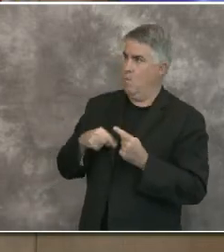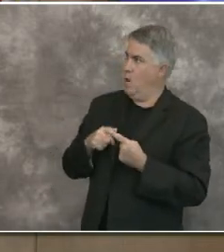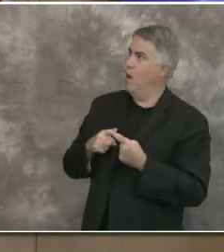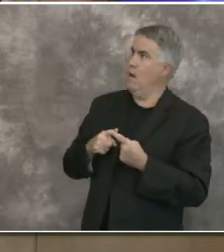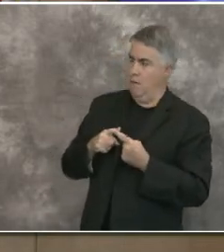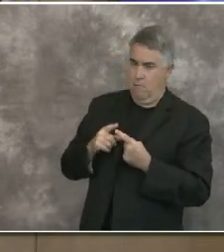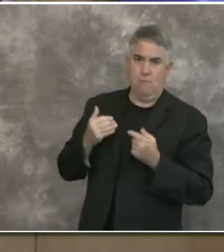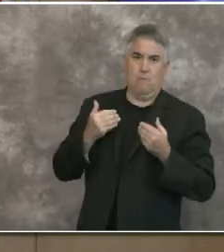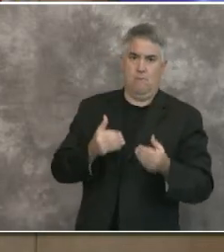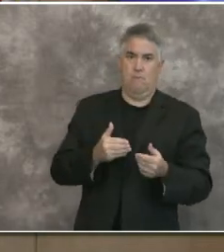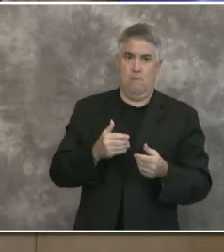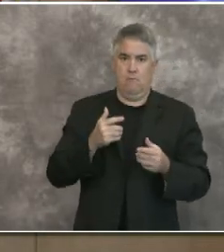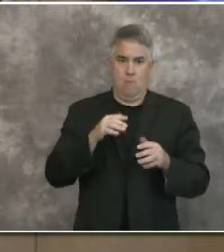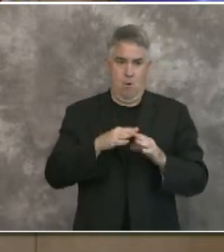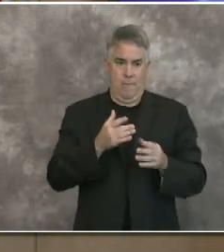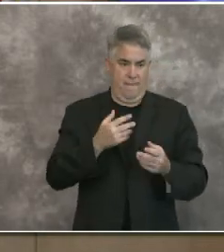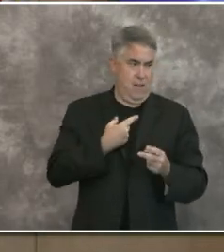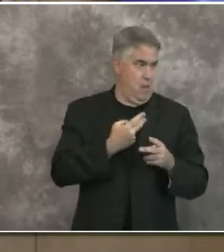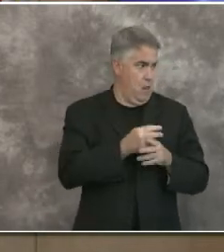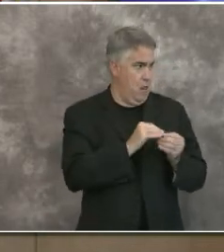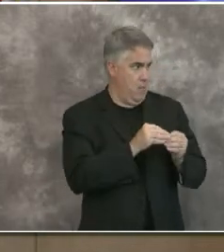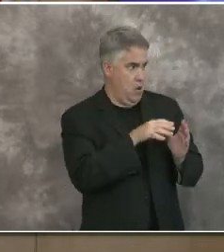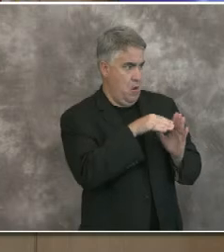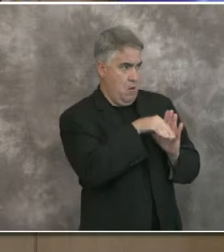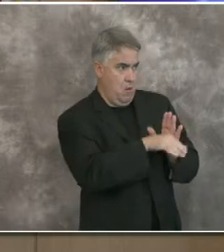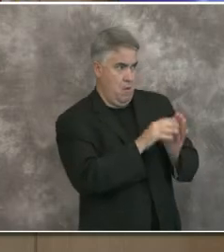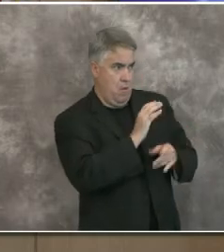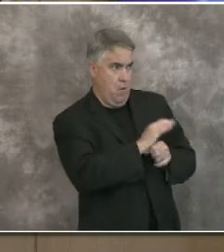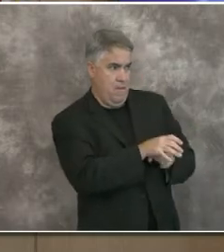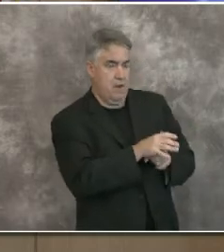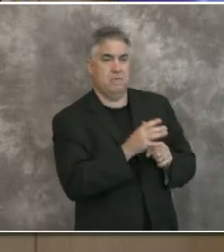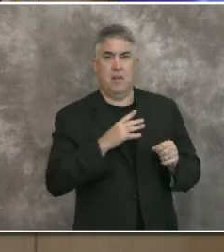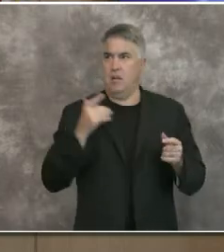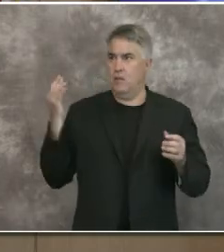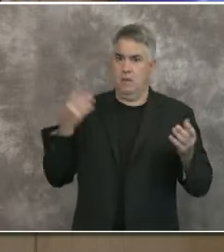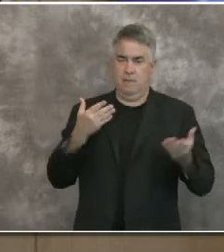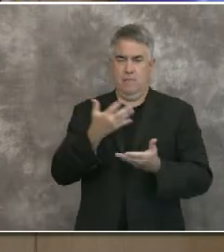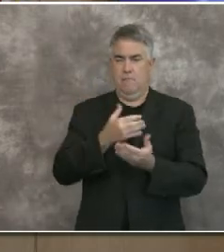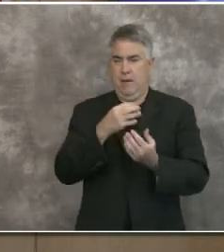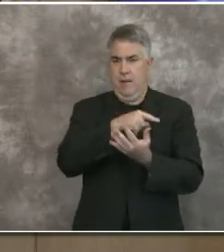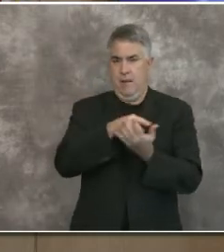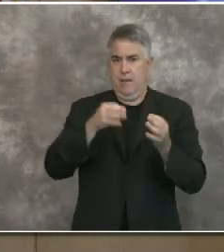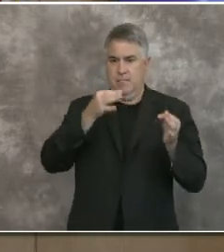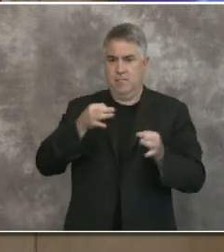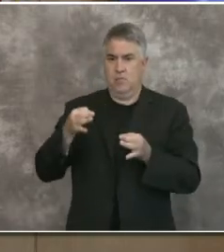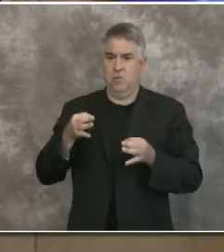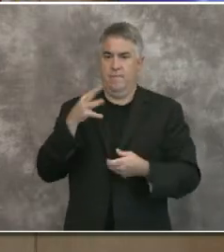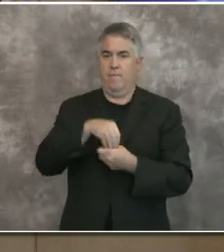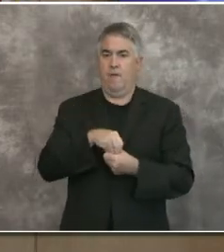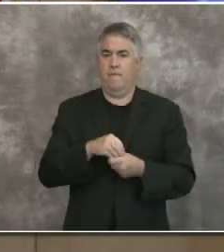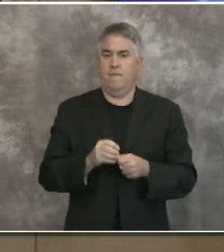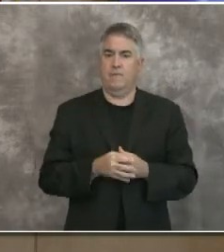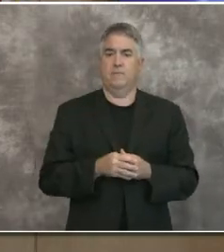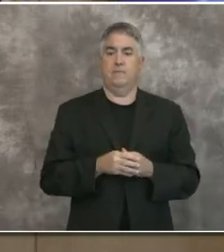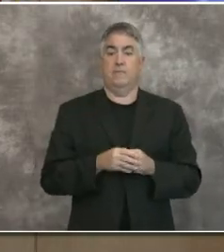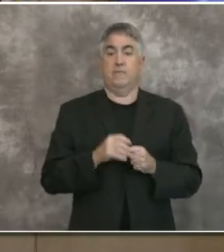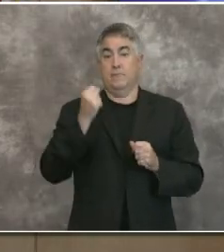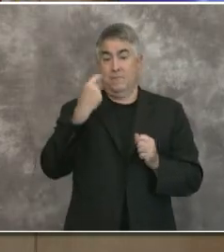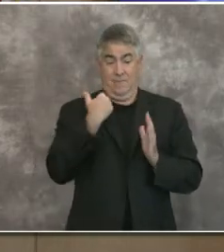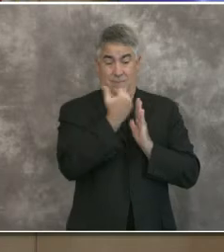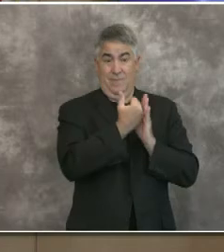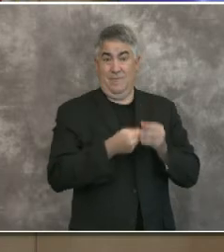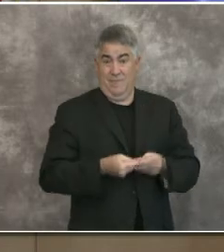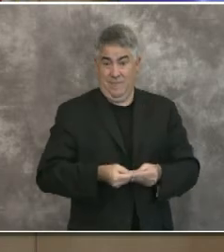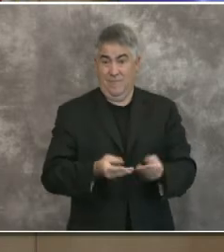California that at some point today, perhaps later tonight, they will be releasing a series of guidances around new industries and new